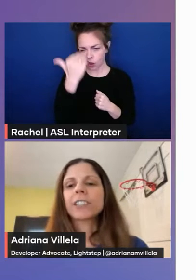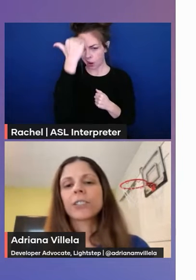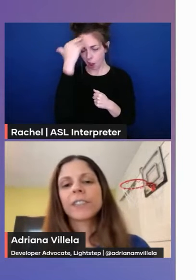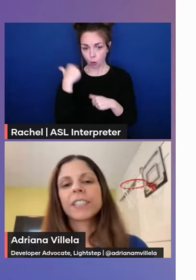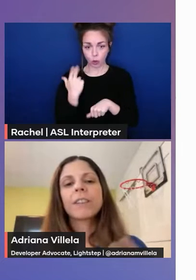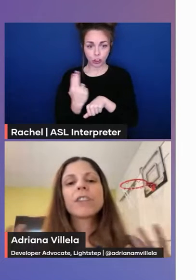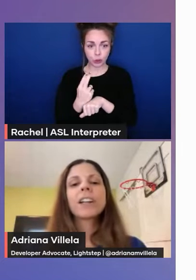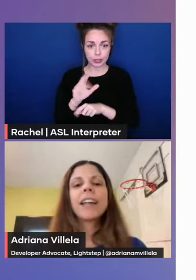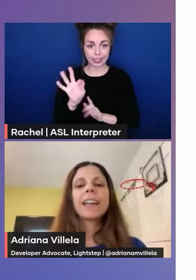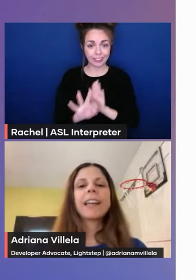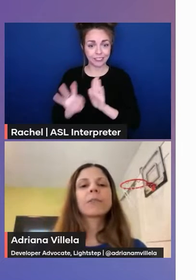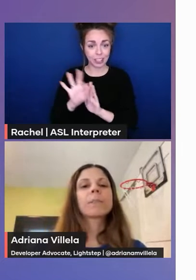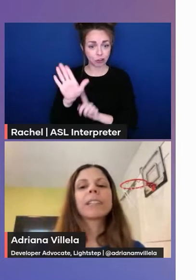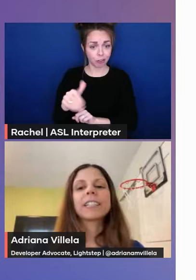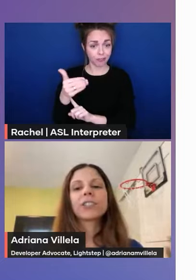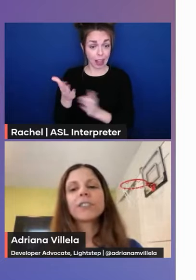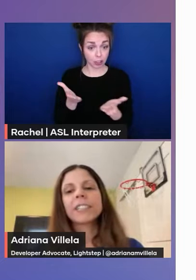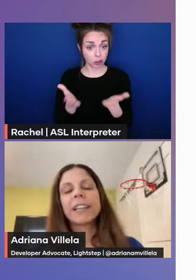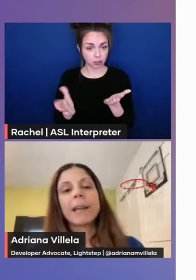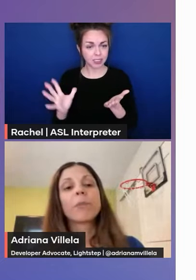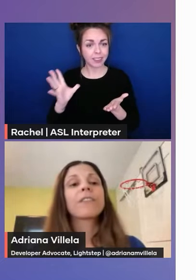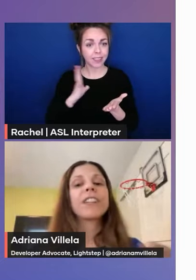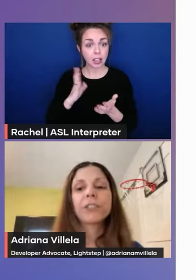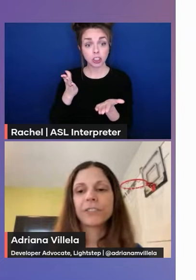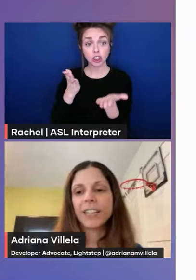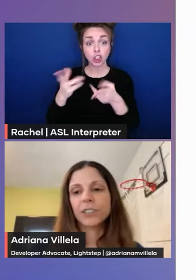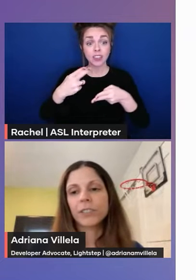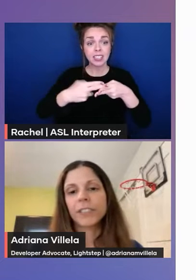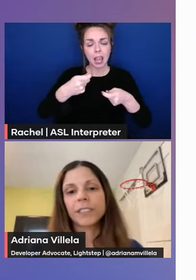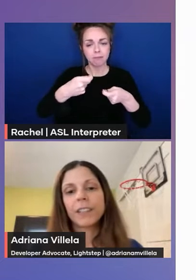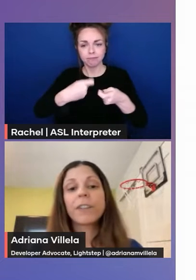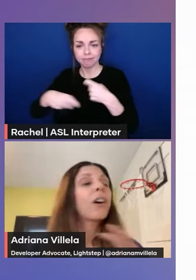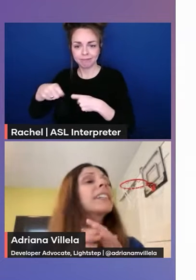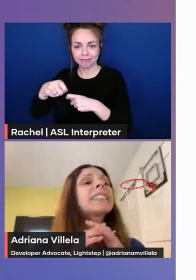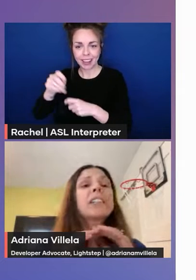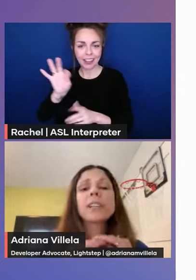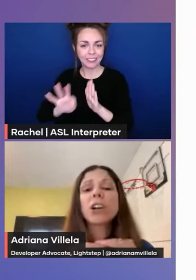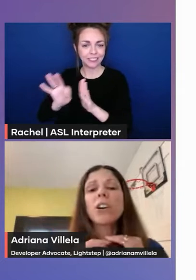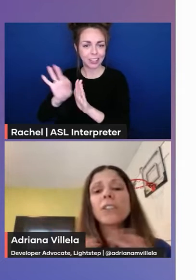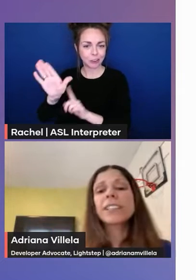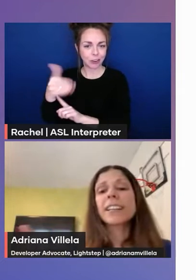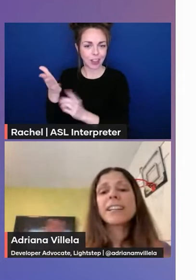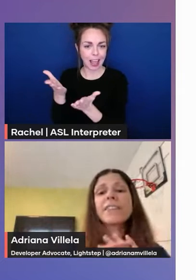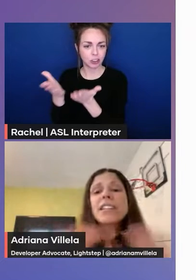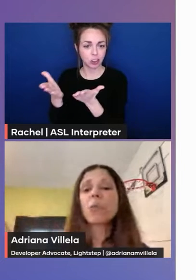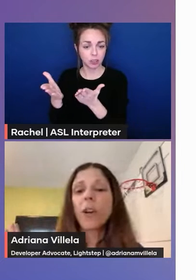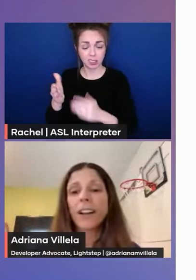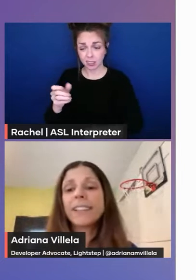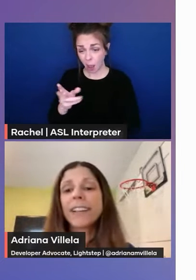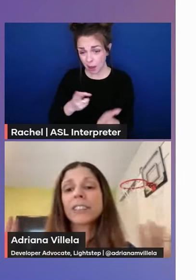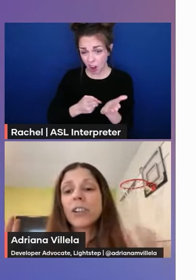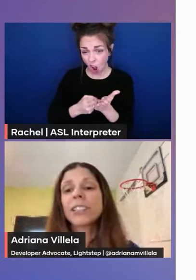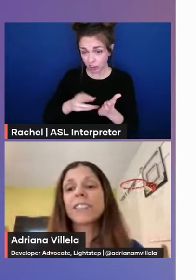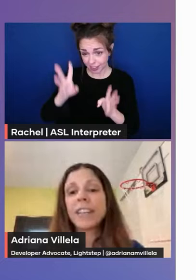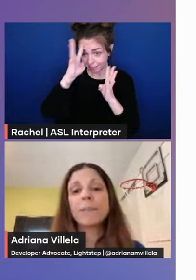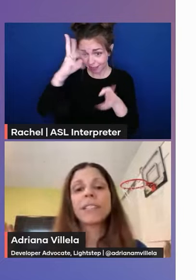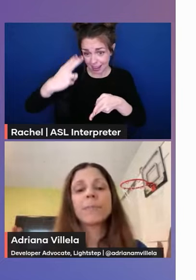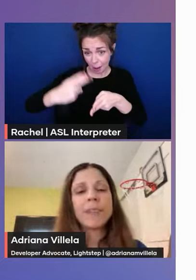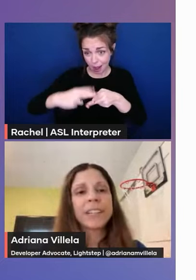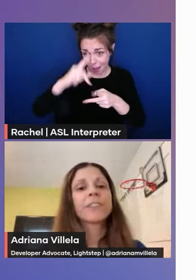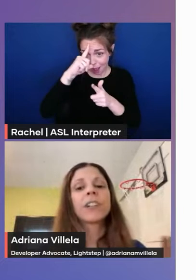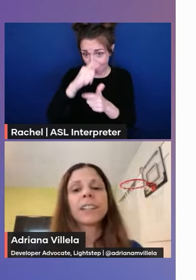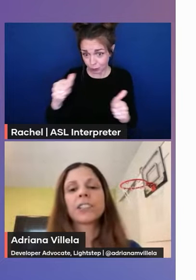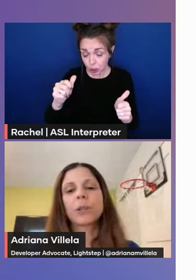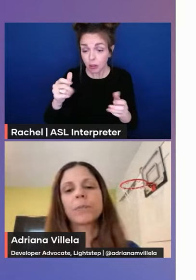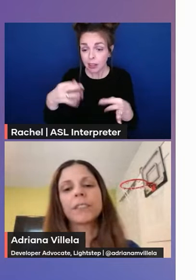feature flag service, I've gone ahead and replaced service name with feature flag service. And honestly, you can call this anything you want as long as the name